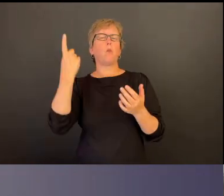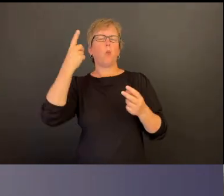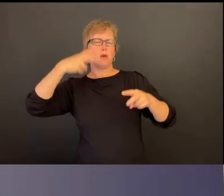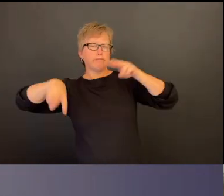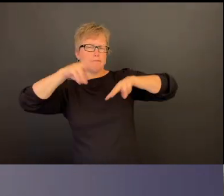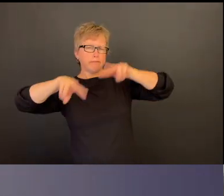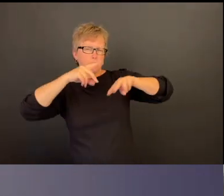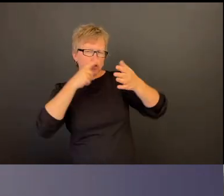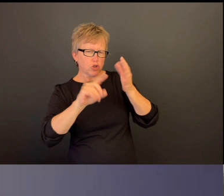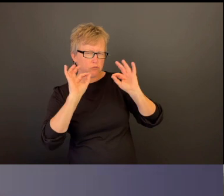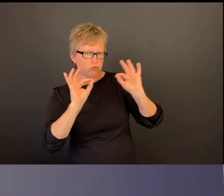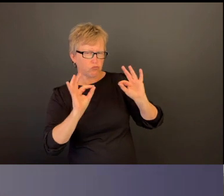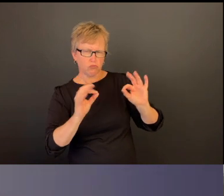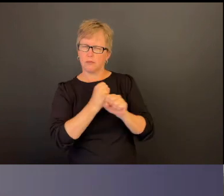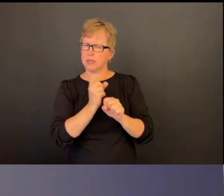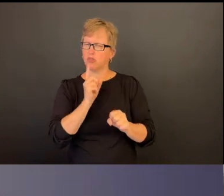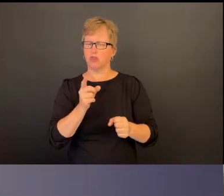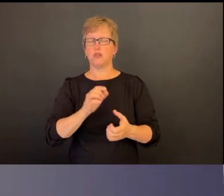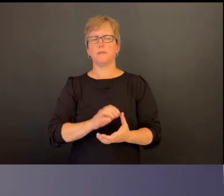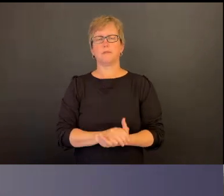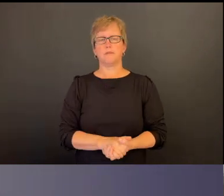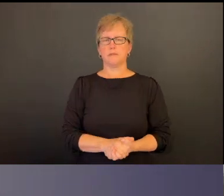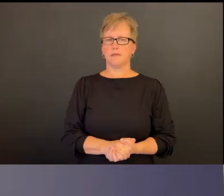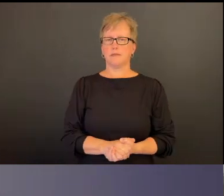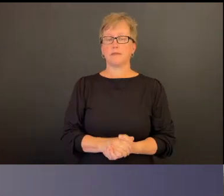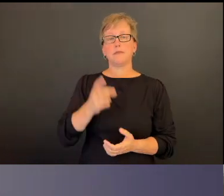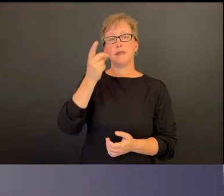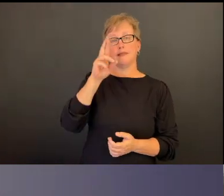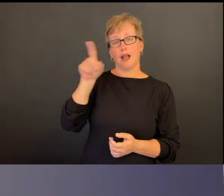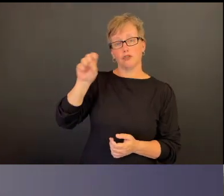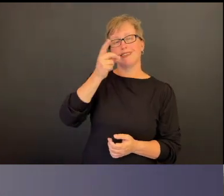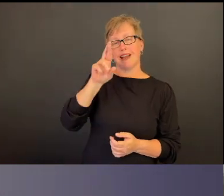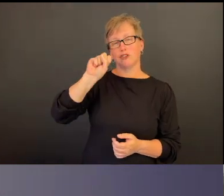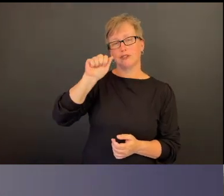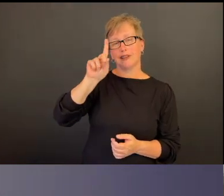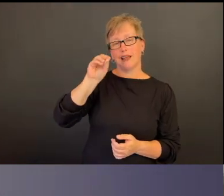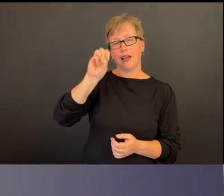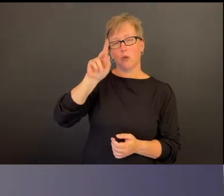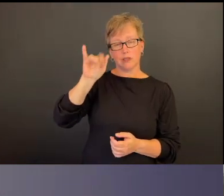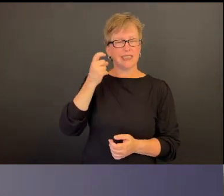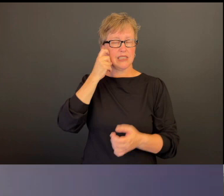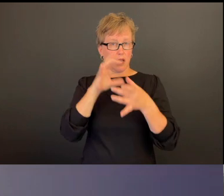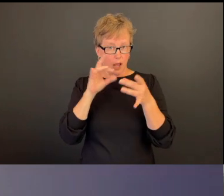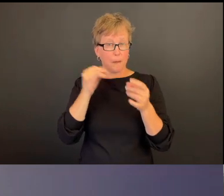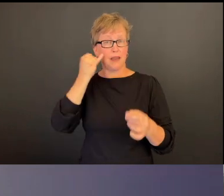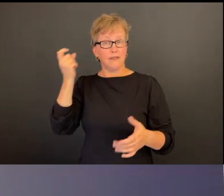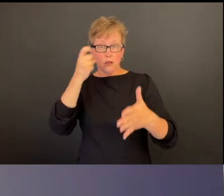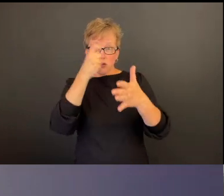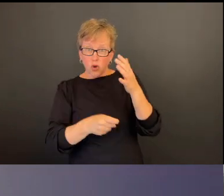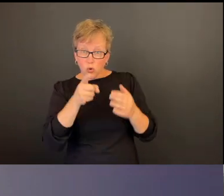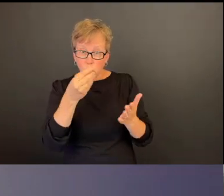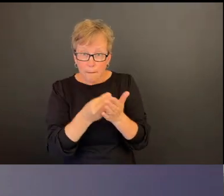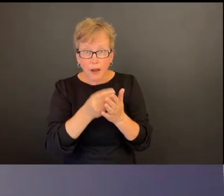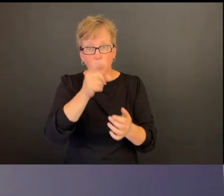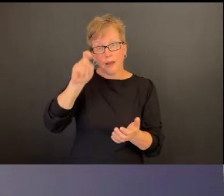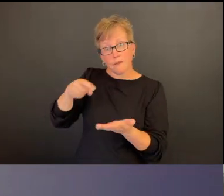of monitoring to them. If like Dr. Sadowsky says, if there's a fee being charged and you have to pay hundreds